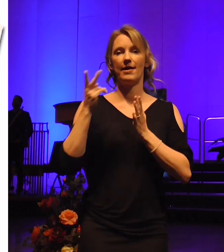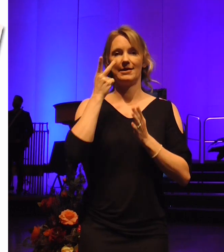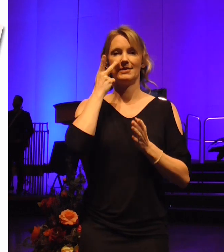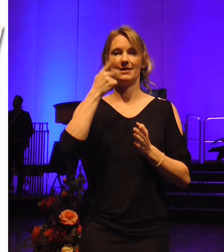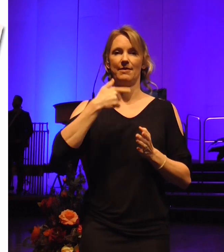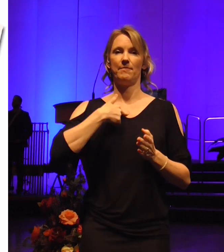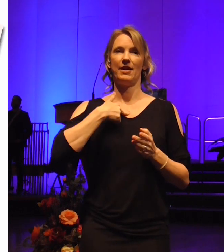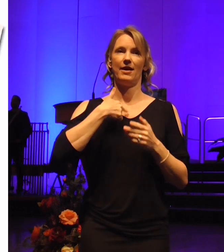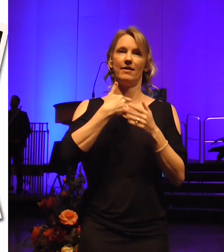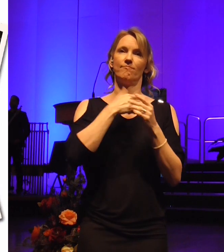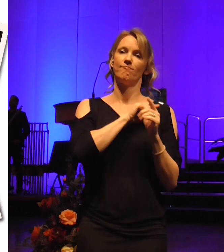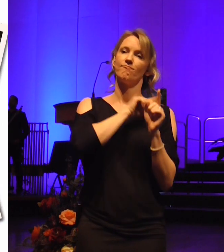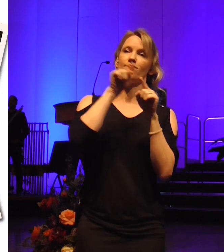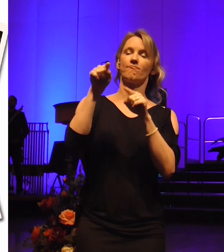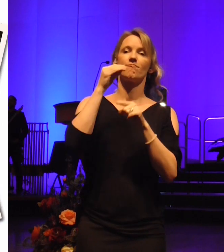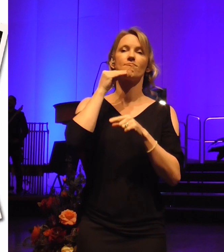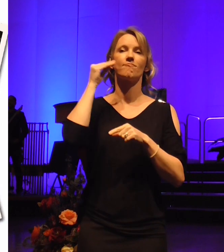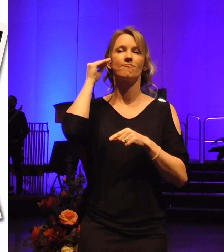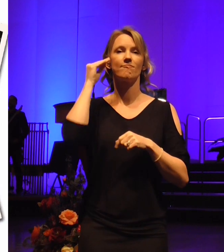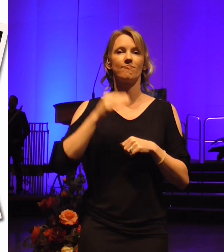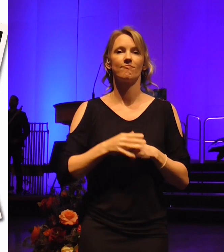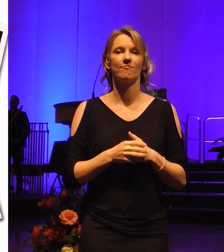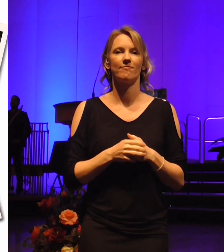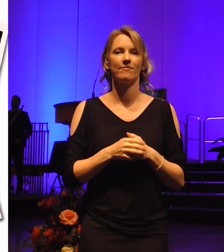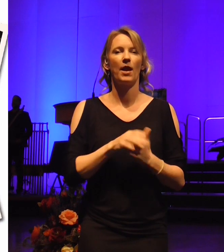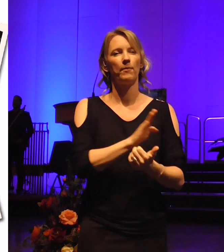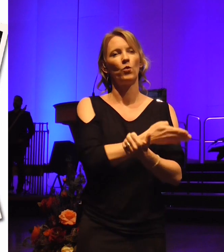see me coming home.